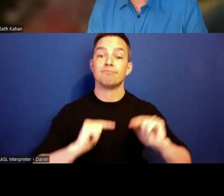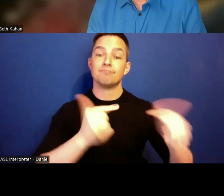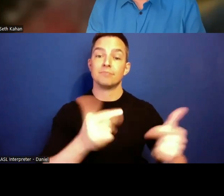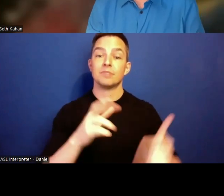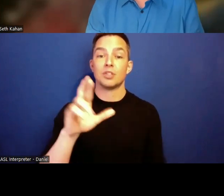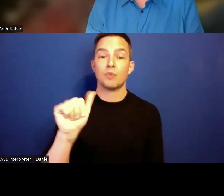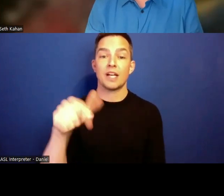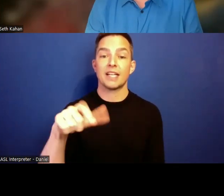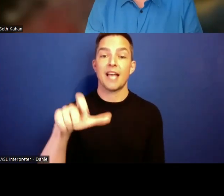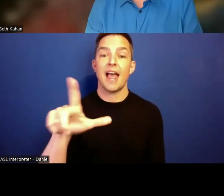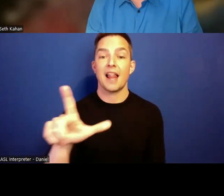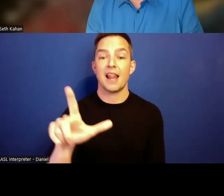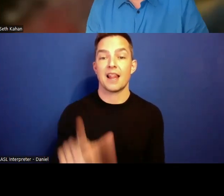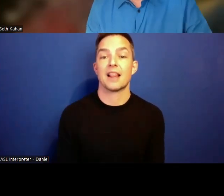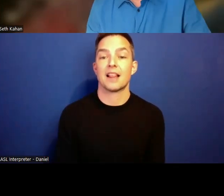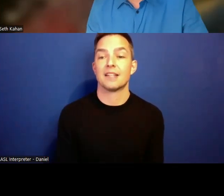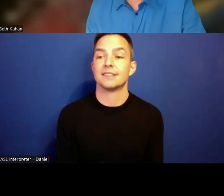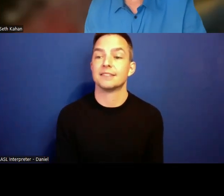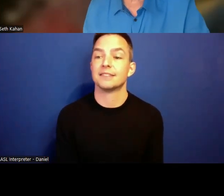Raquel.